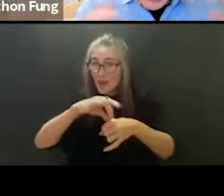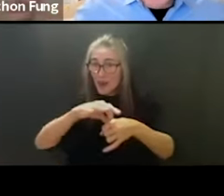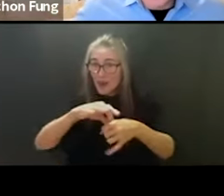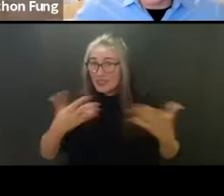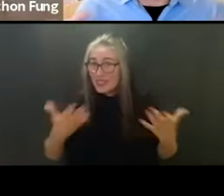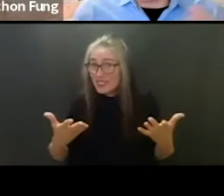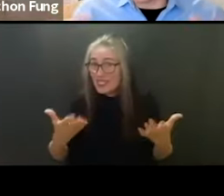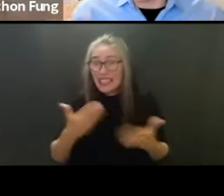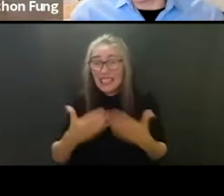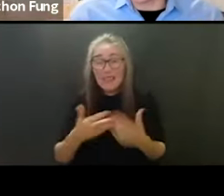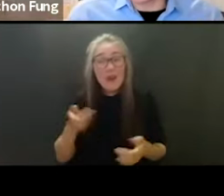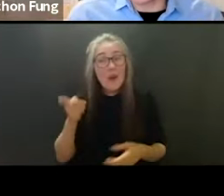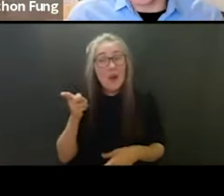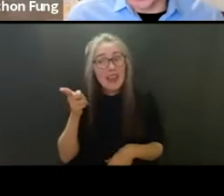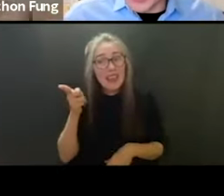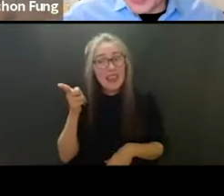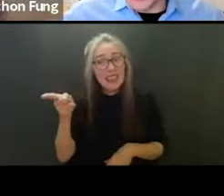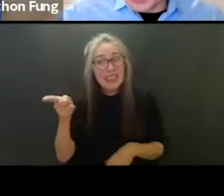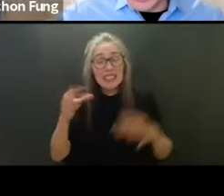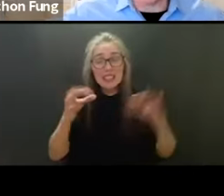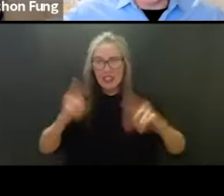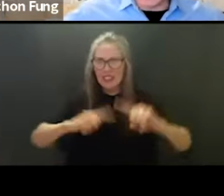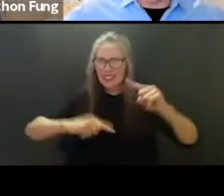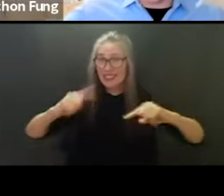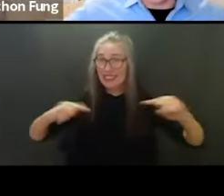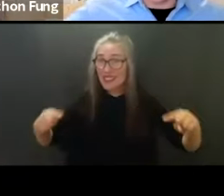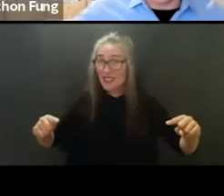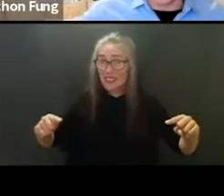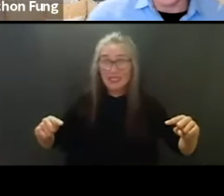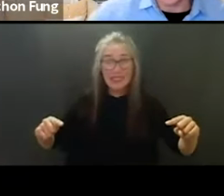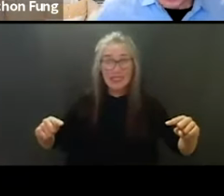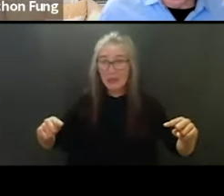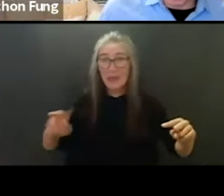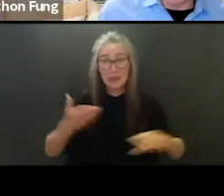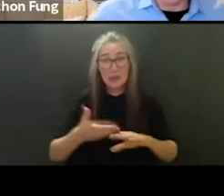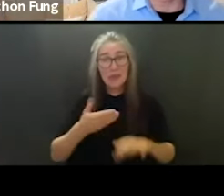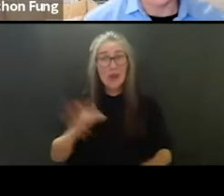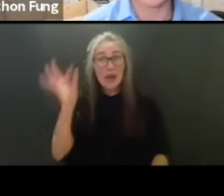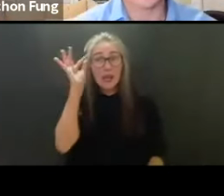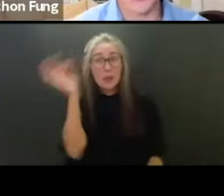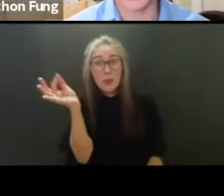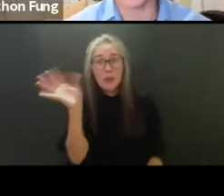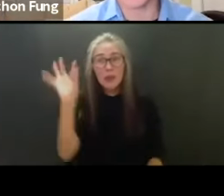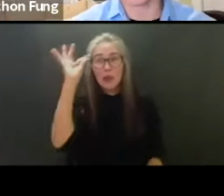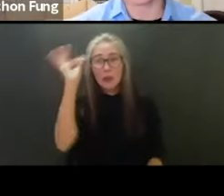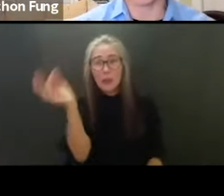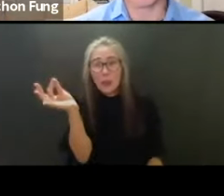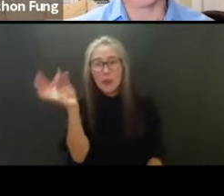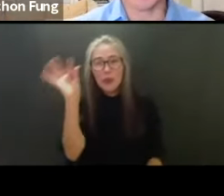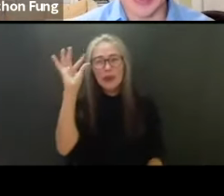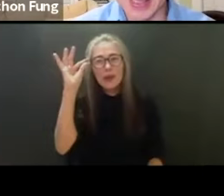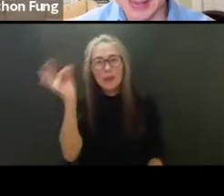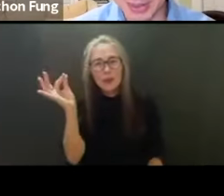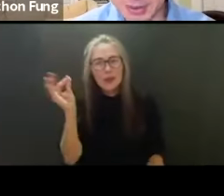just had a higher level of consensus support, even though these particular justices were widely different in terms of their